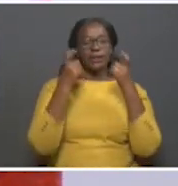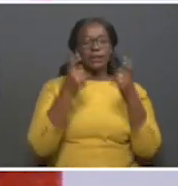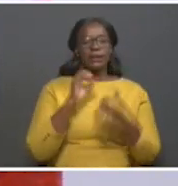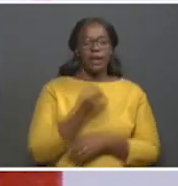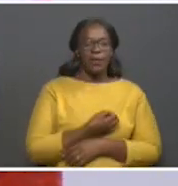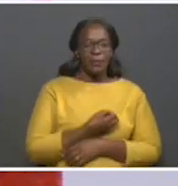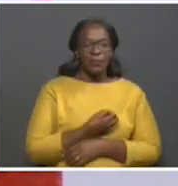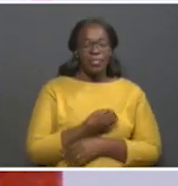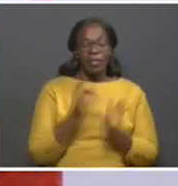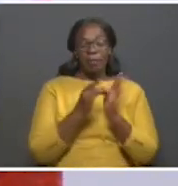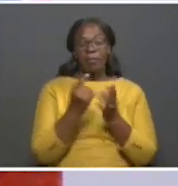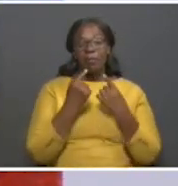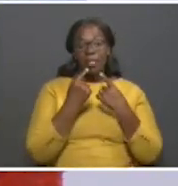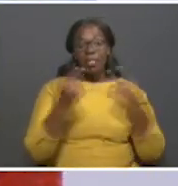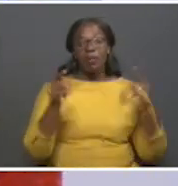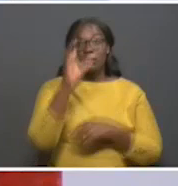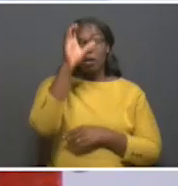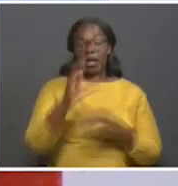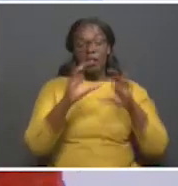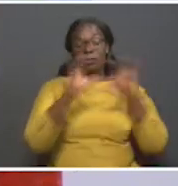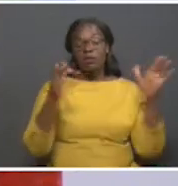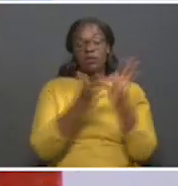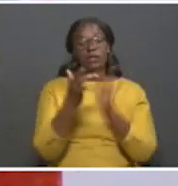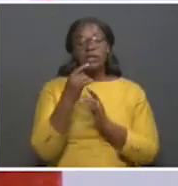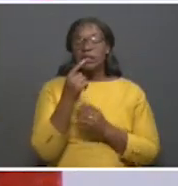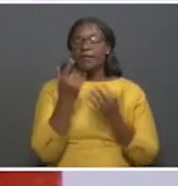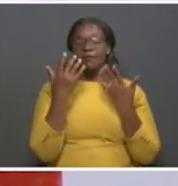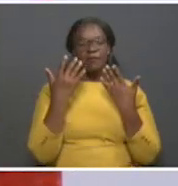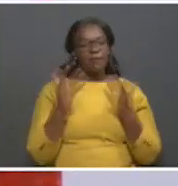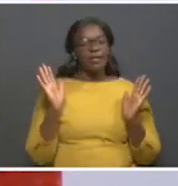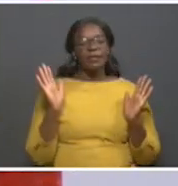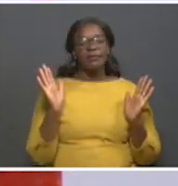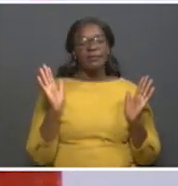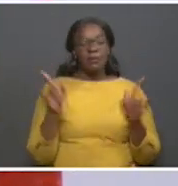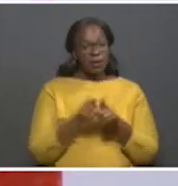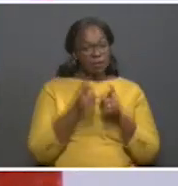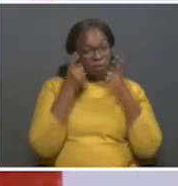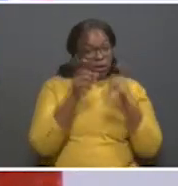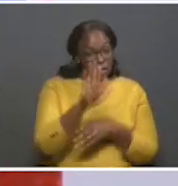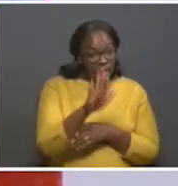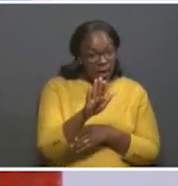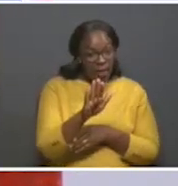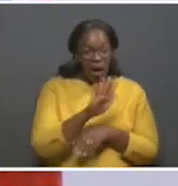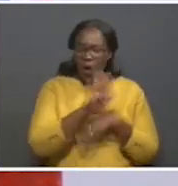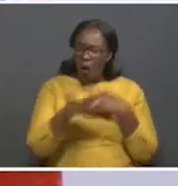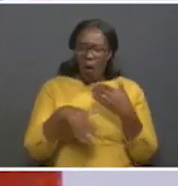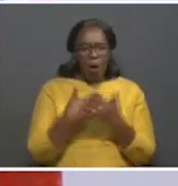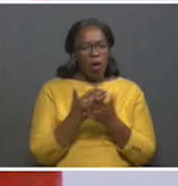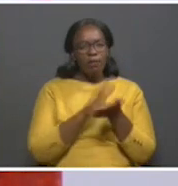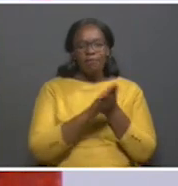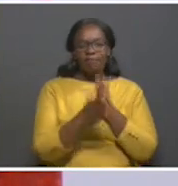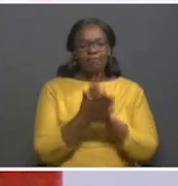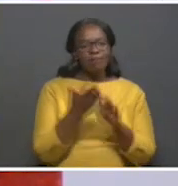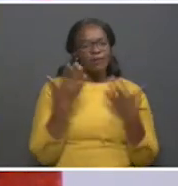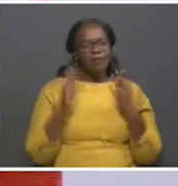The Bible declares at the cross, Jesus says, it is finished. And therefore, even your sins are totally forgiven.